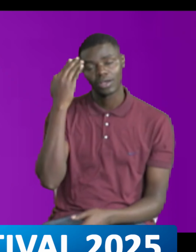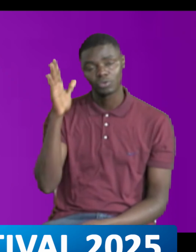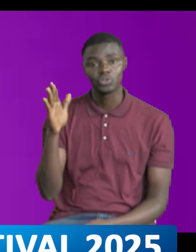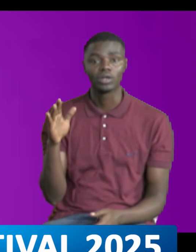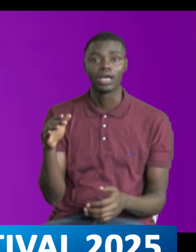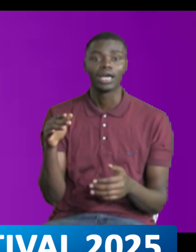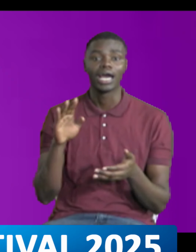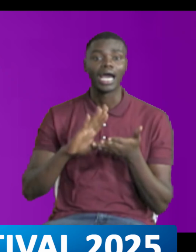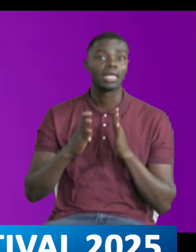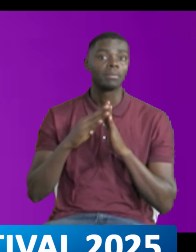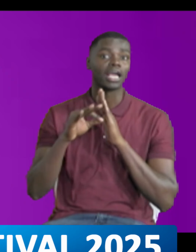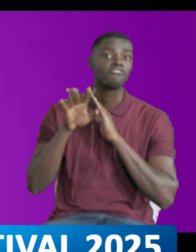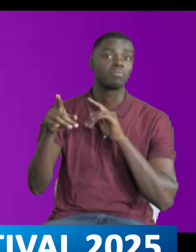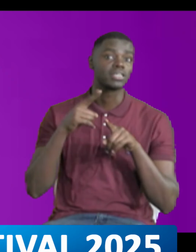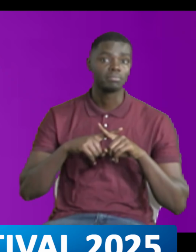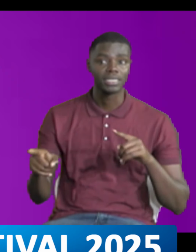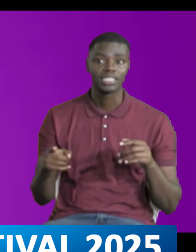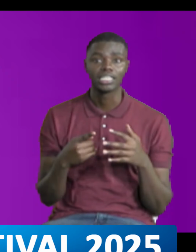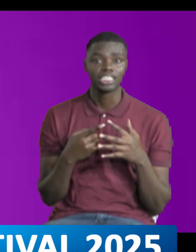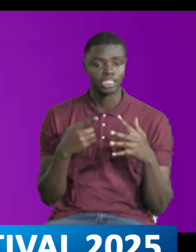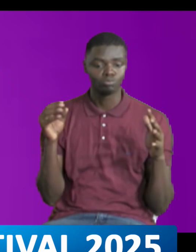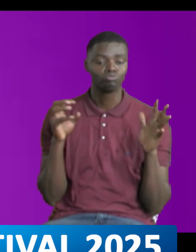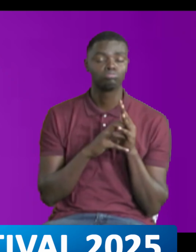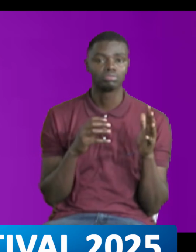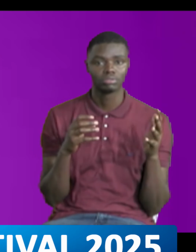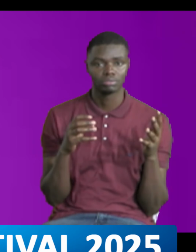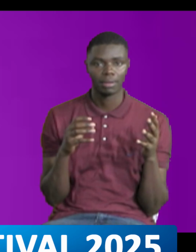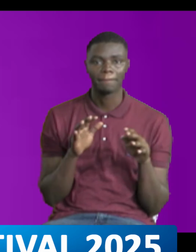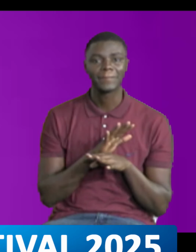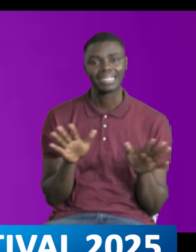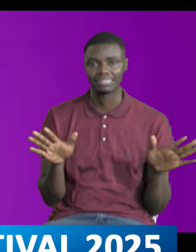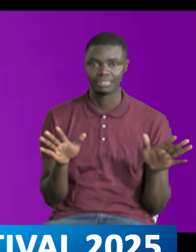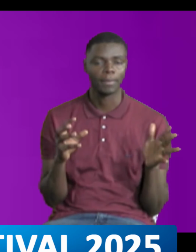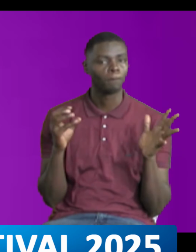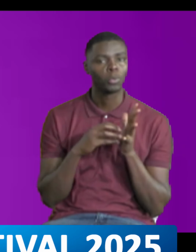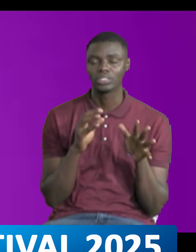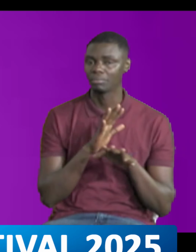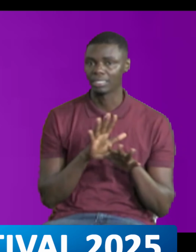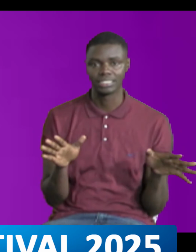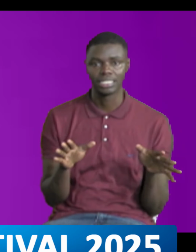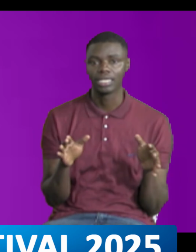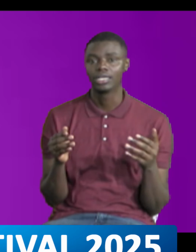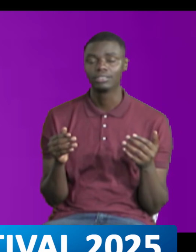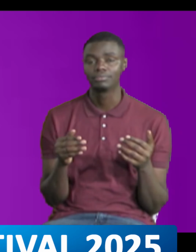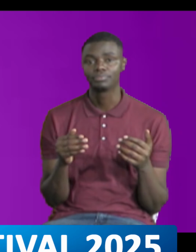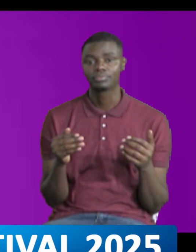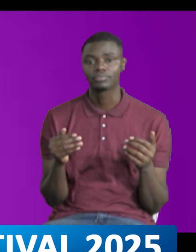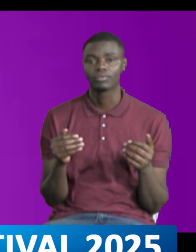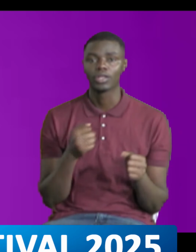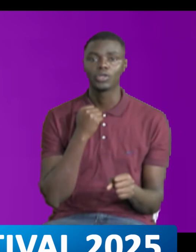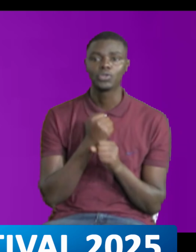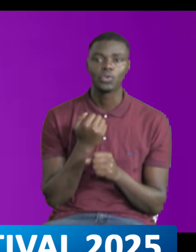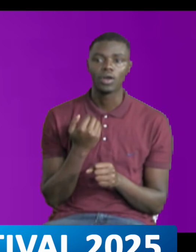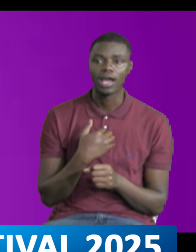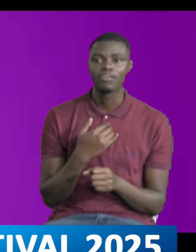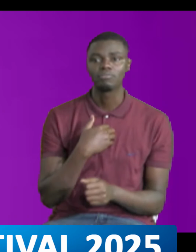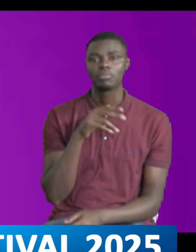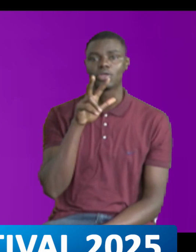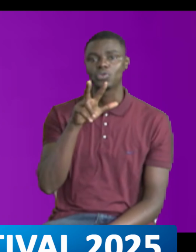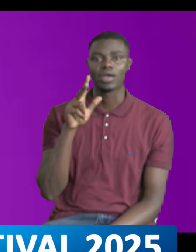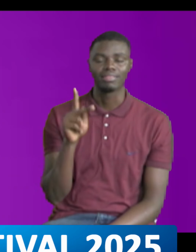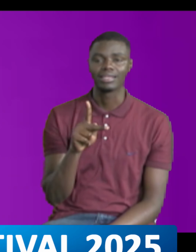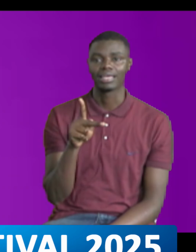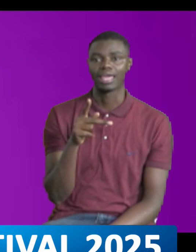viral sensation. But he just put his content out there. So do you have maybe your 3K